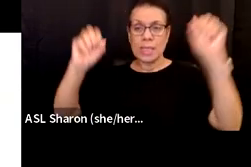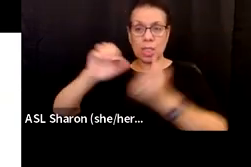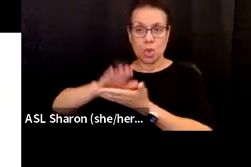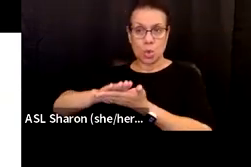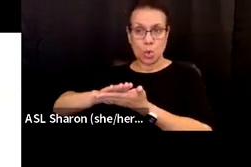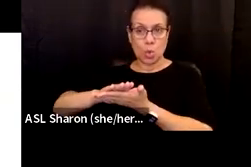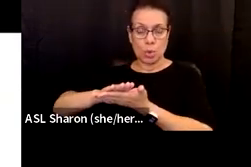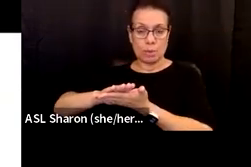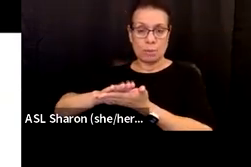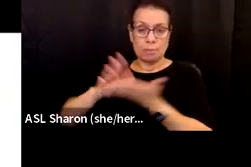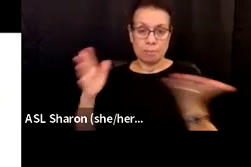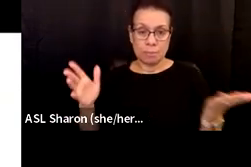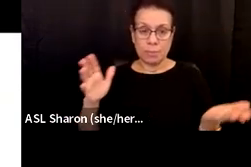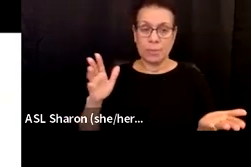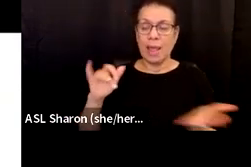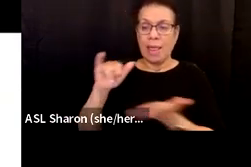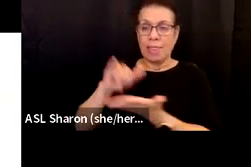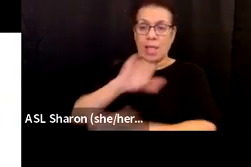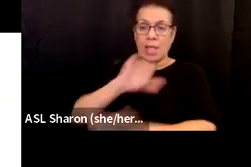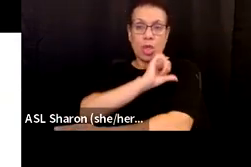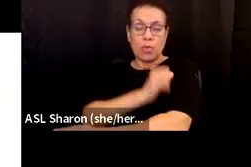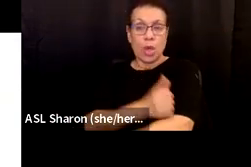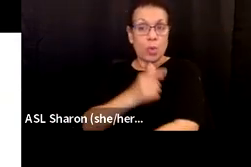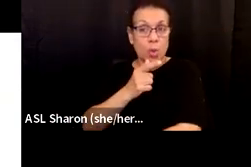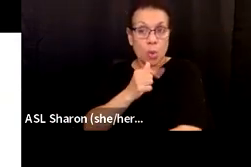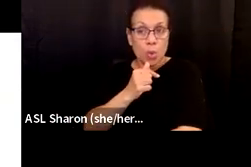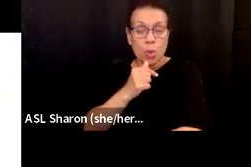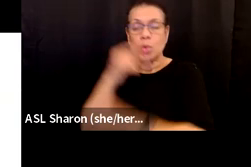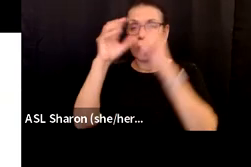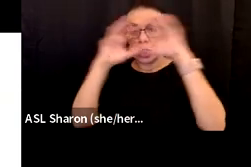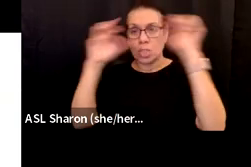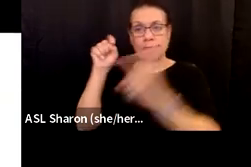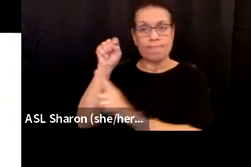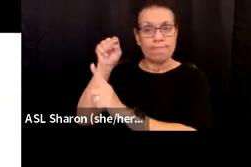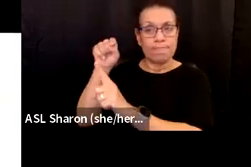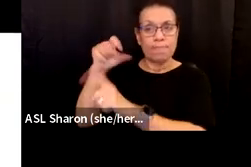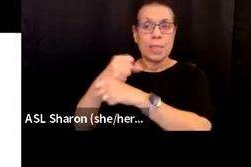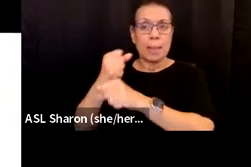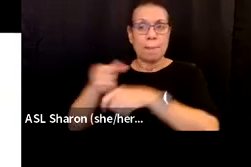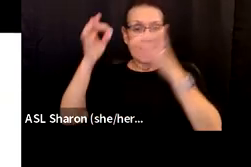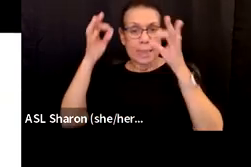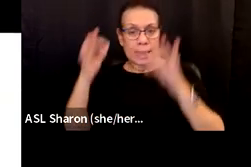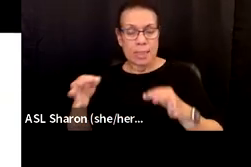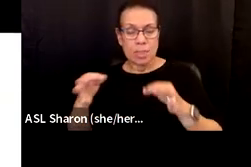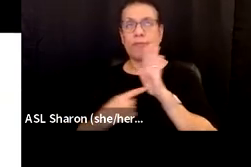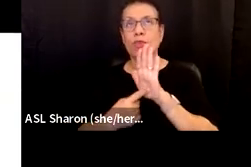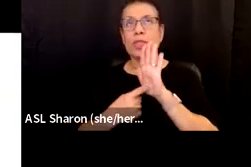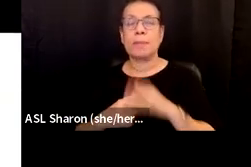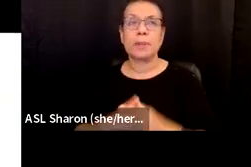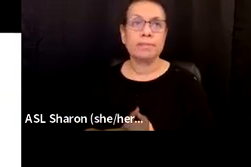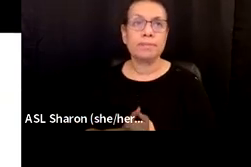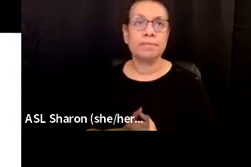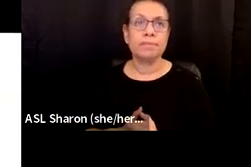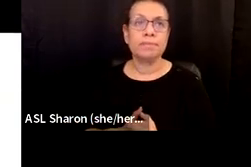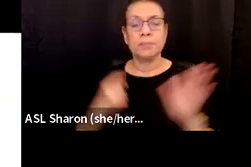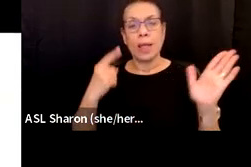that might based on the authority of the superintendent she might be able to make decisions like for example we're going to think about the